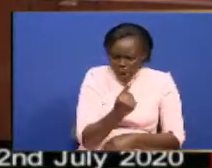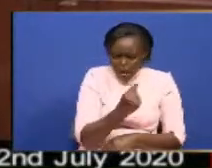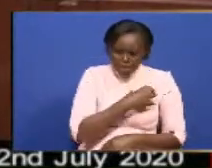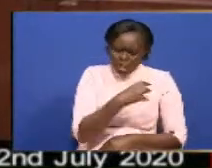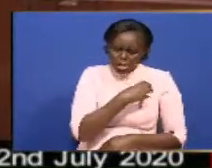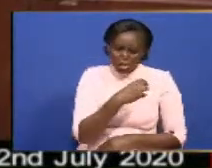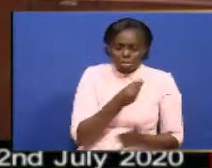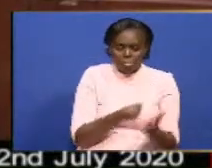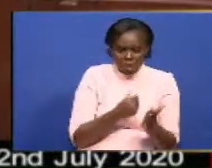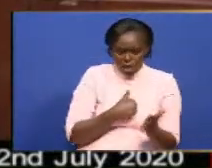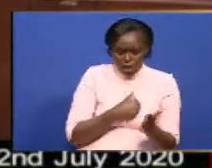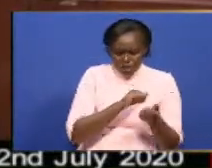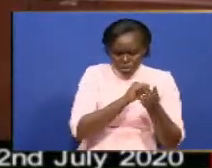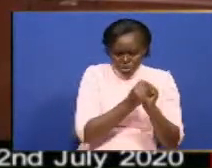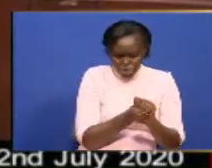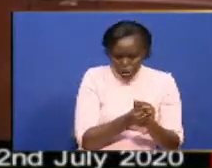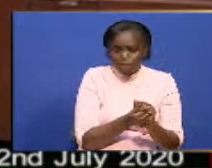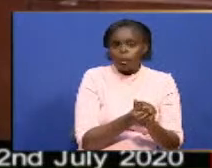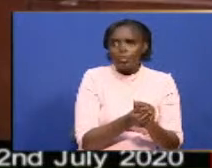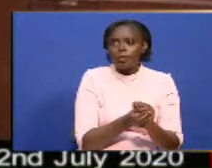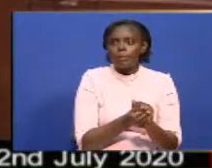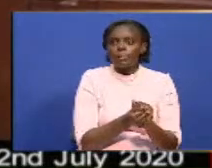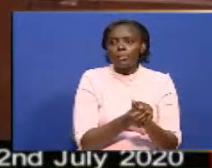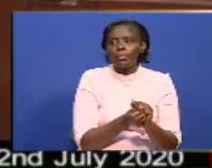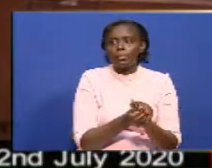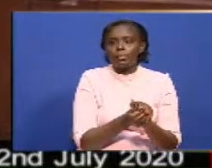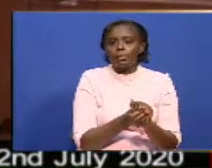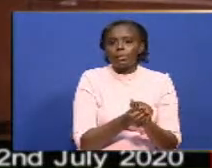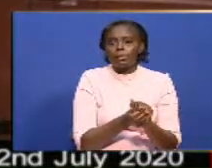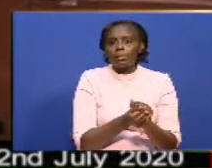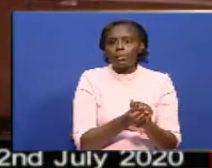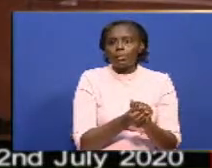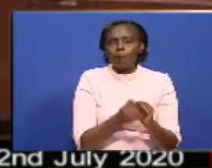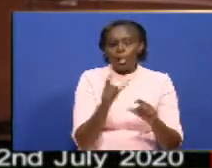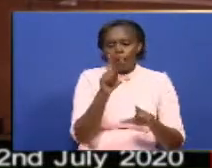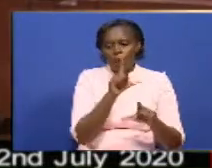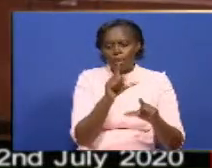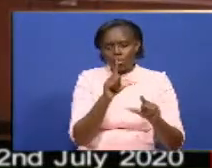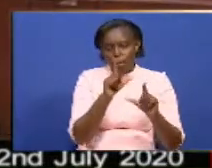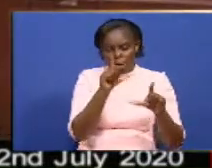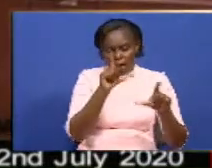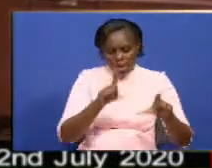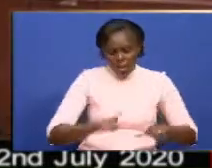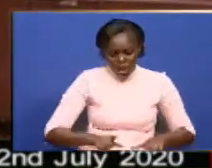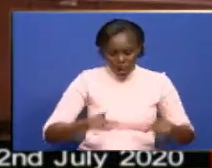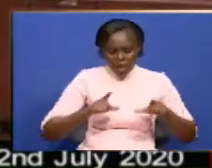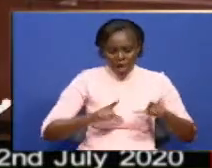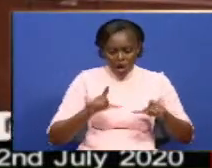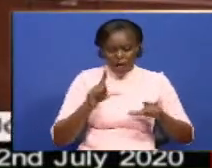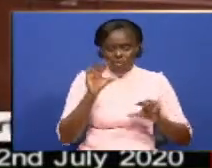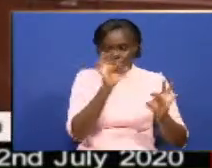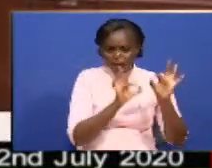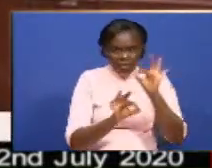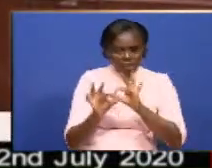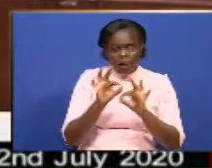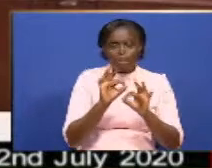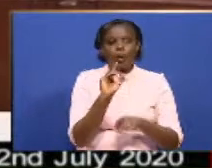and actually transformed, for example, the lifestyle of